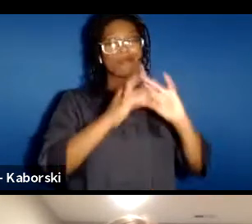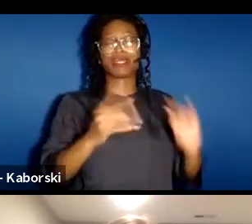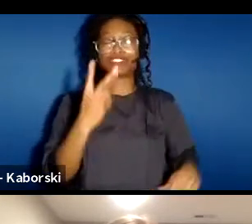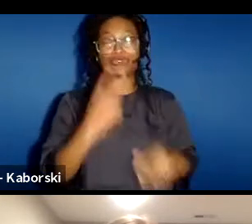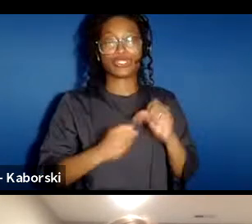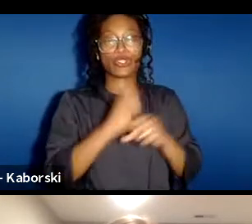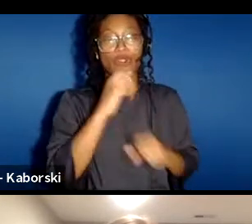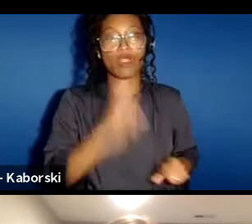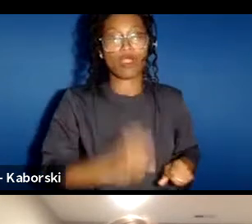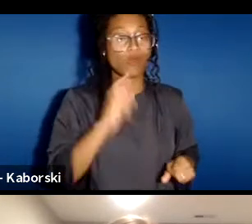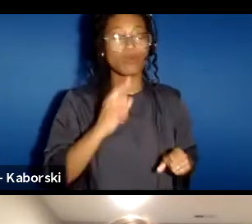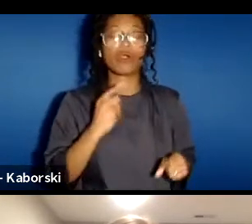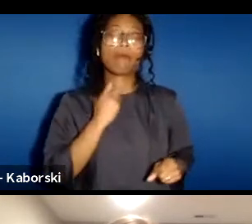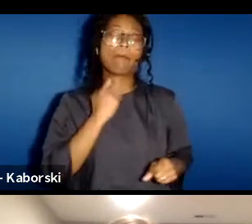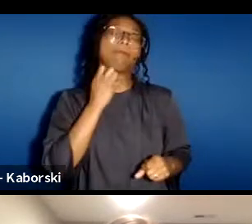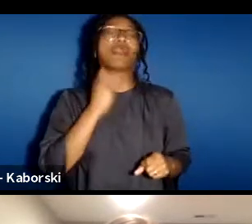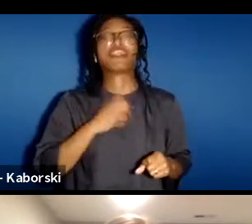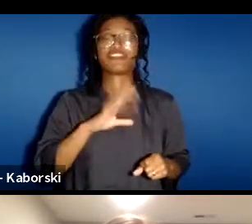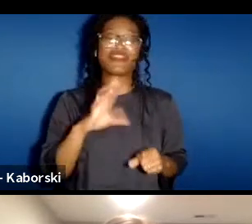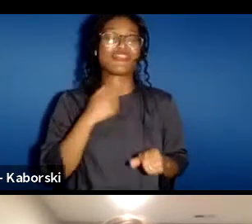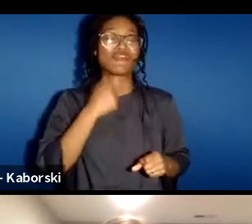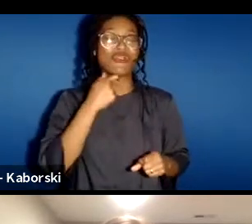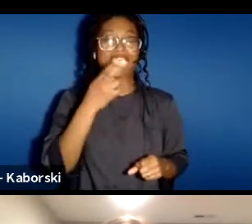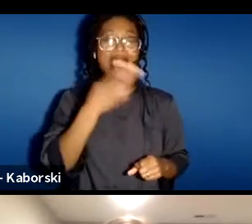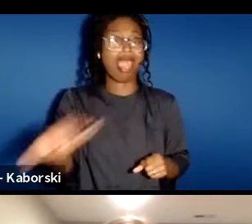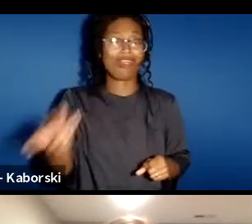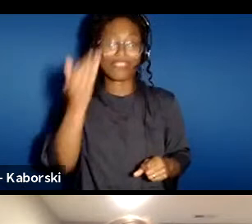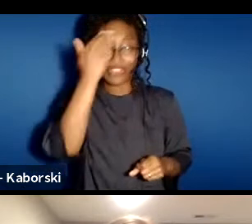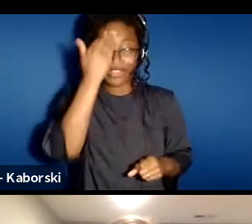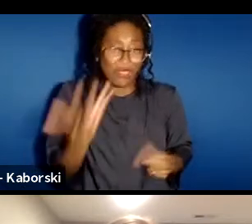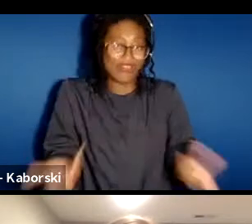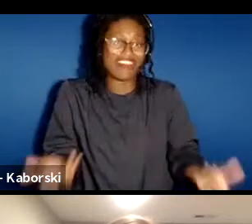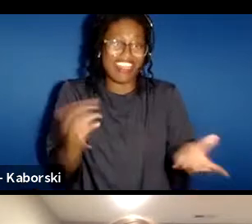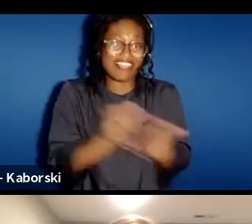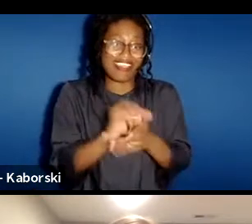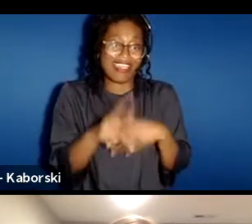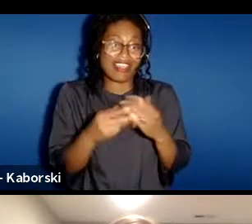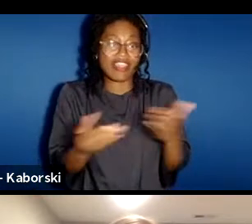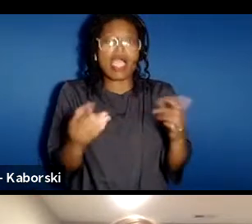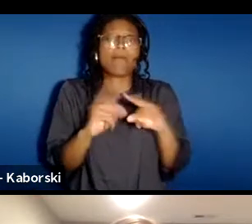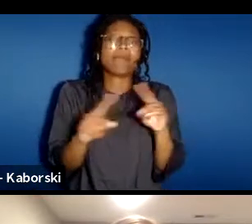it's just going to burn your throat to all hell, those kinds of things.